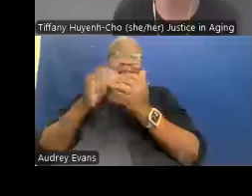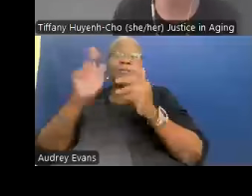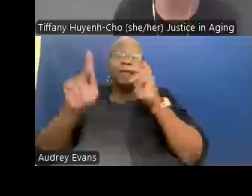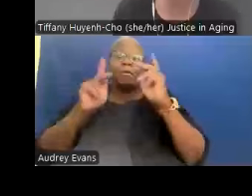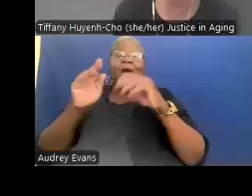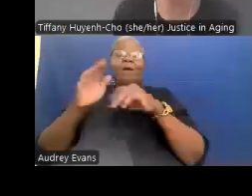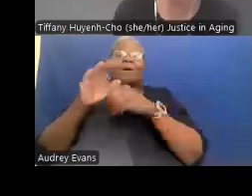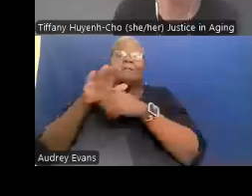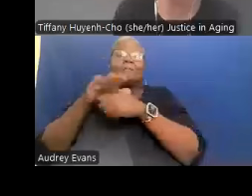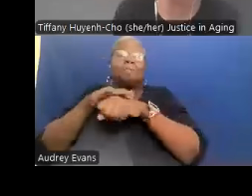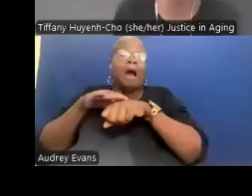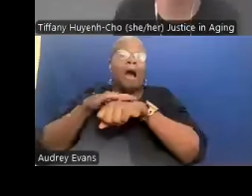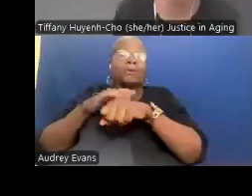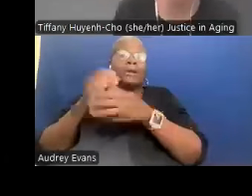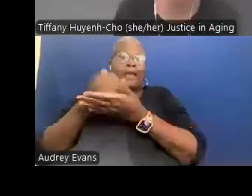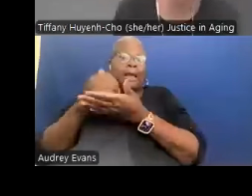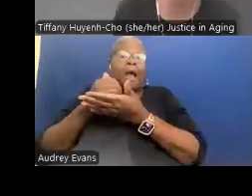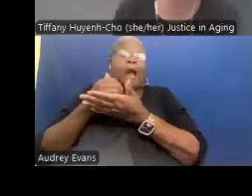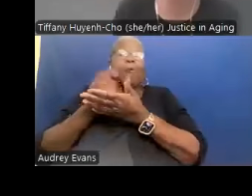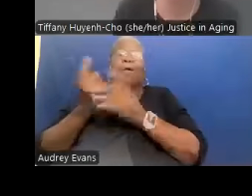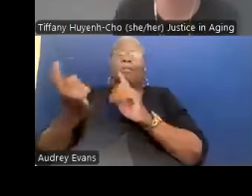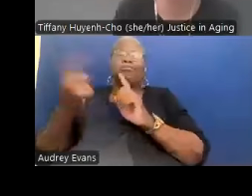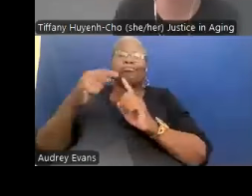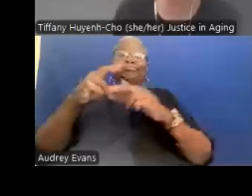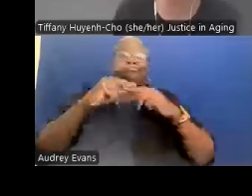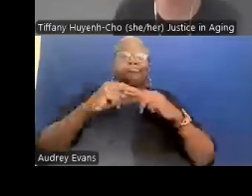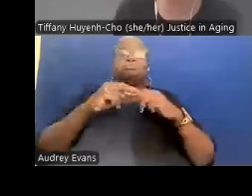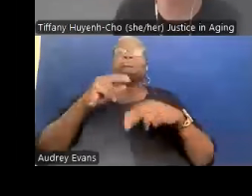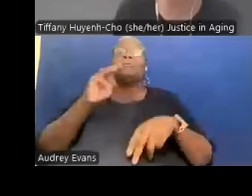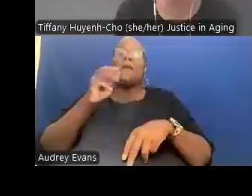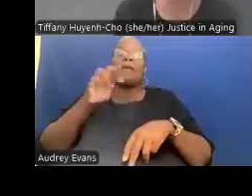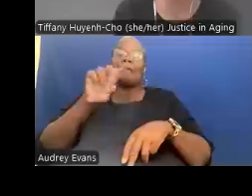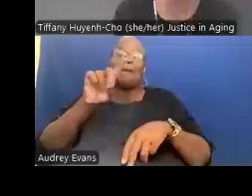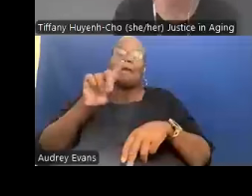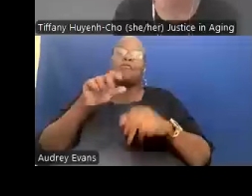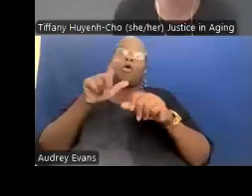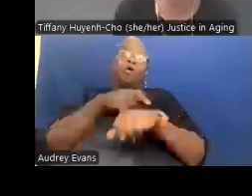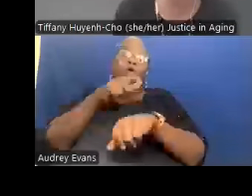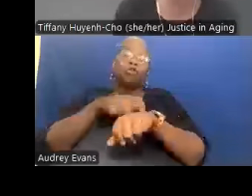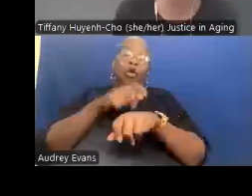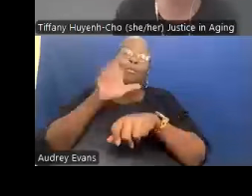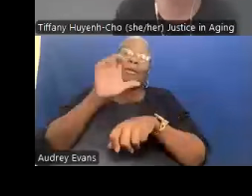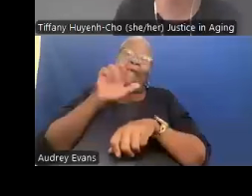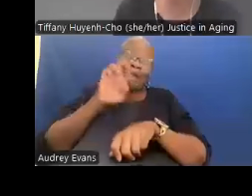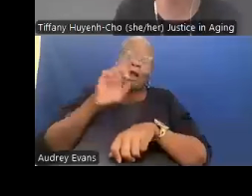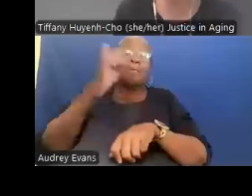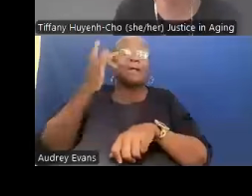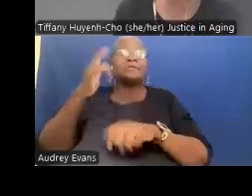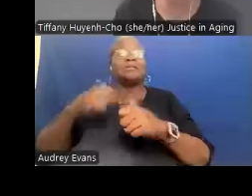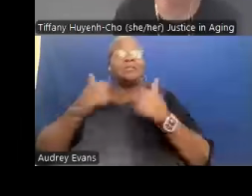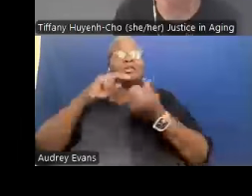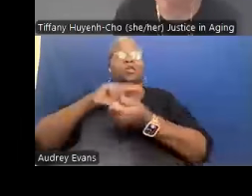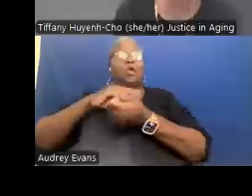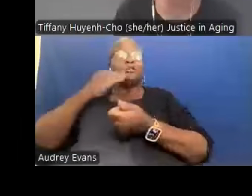moderate income often turn to Medicaid to access long-term care because care in a nursing facility is